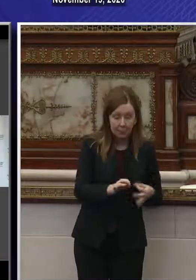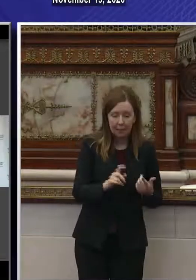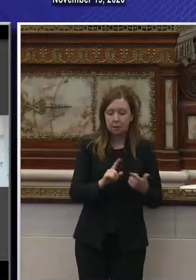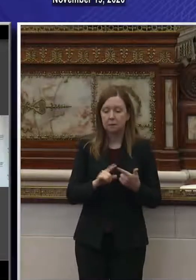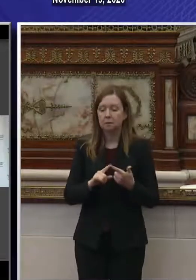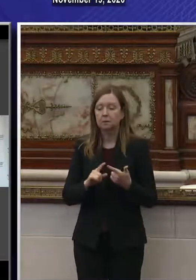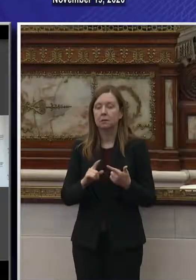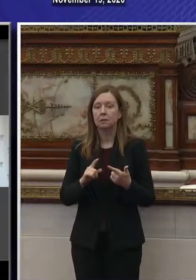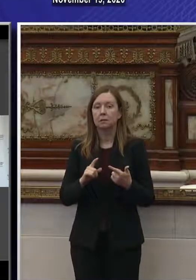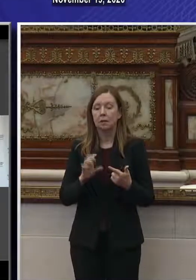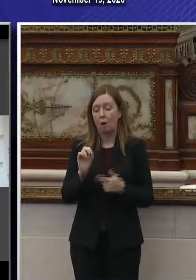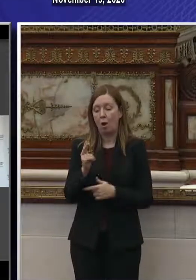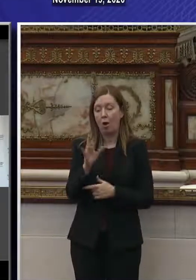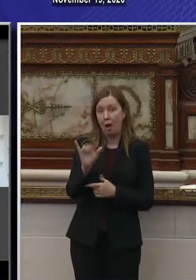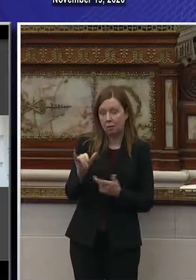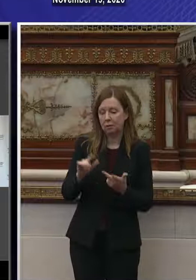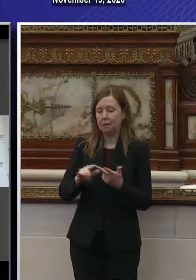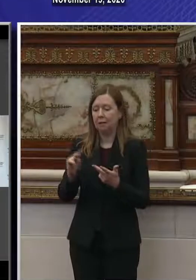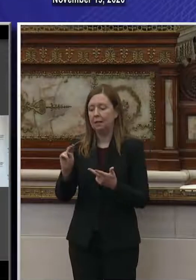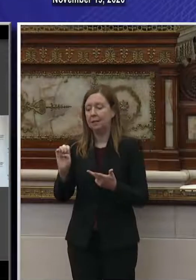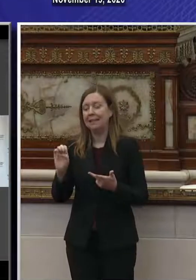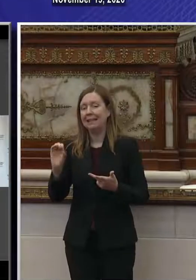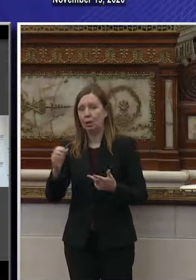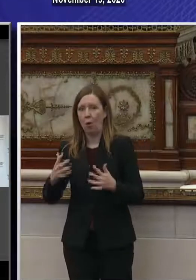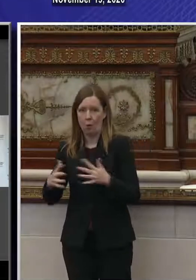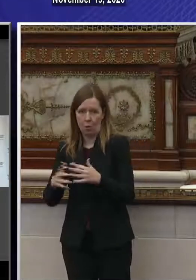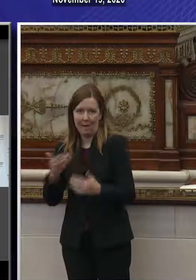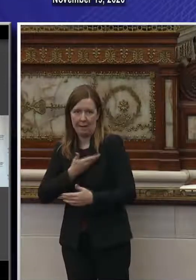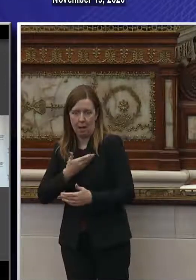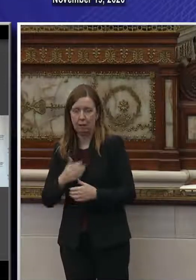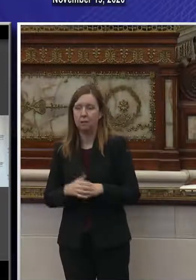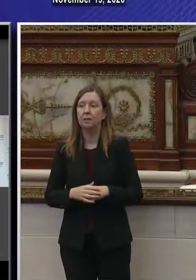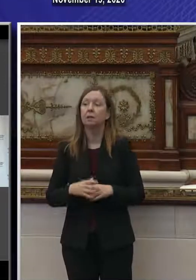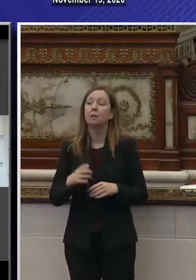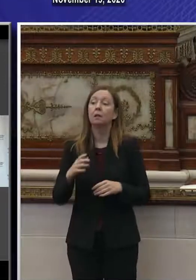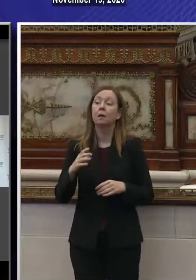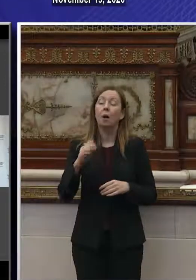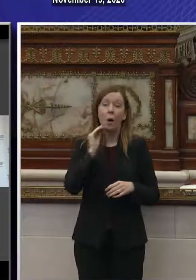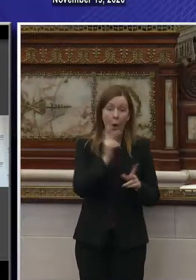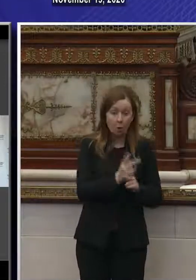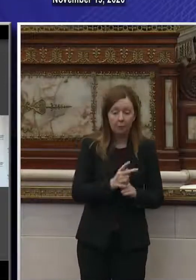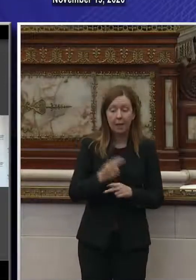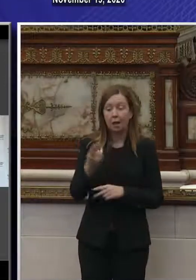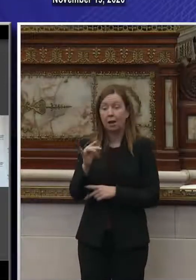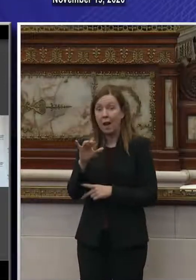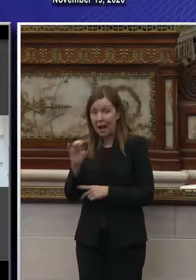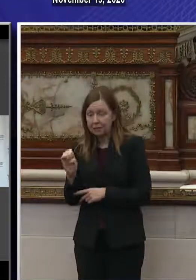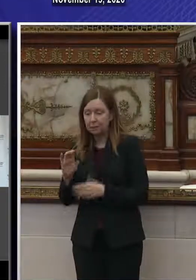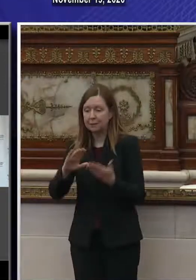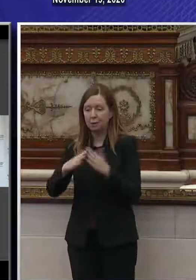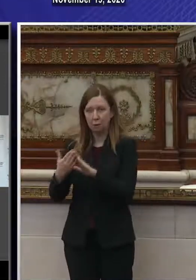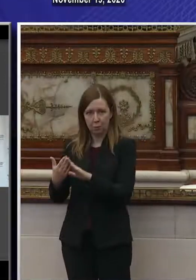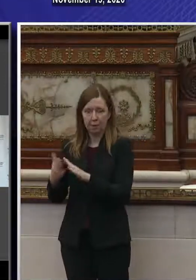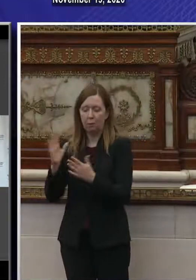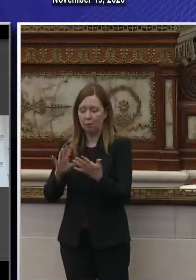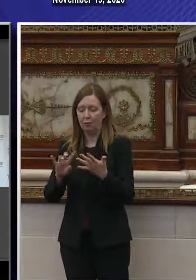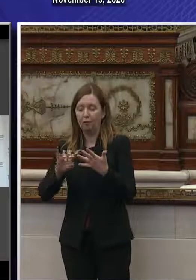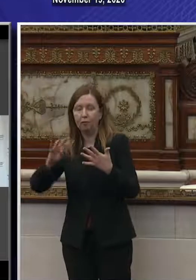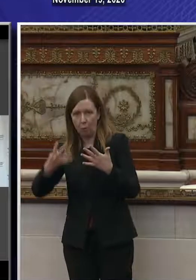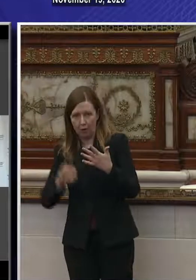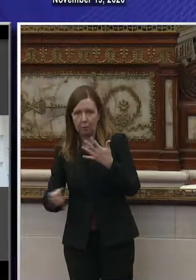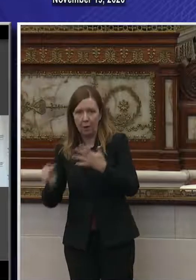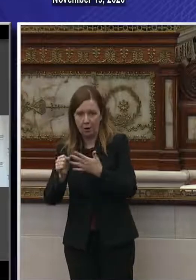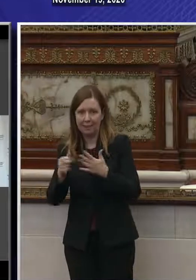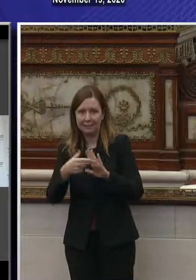and neonatology. Community-based care teams, including home care, hospice, and community healthcare workers, will receive the fourth priority